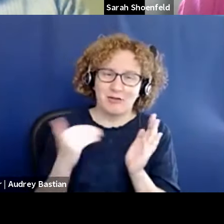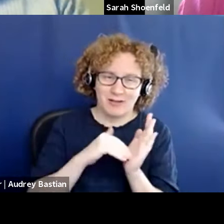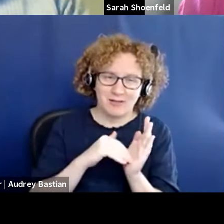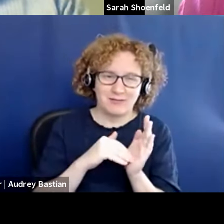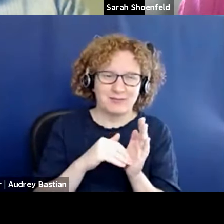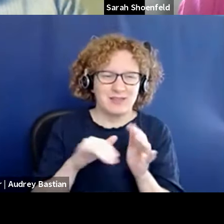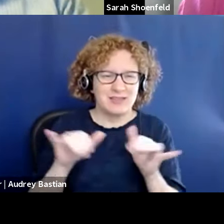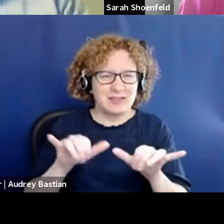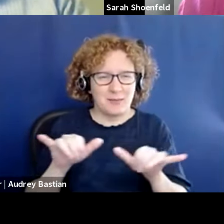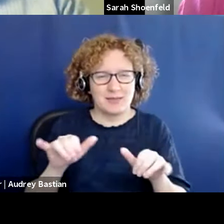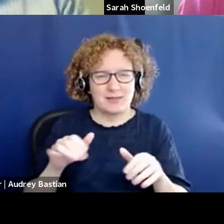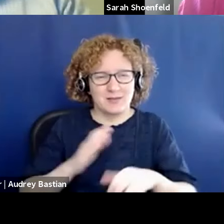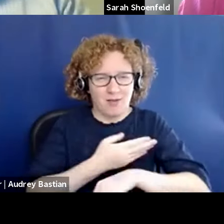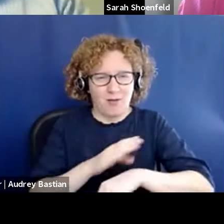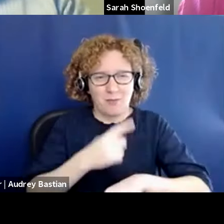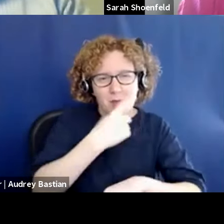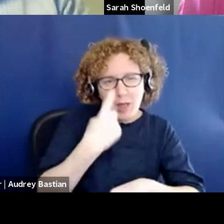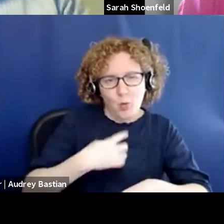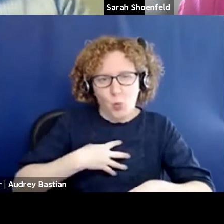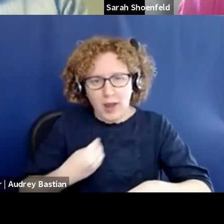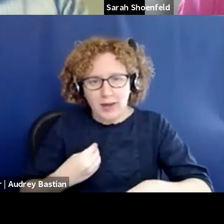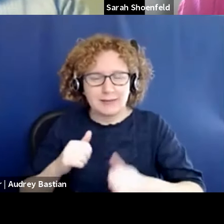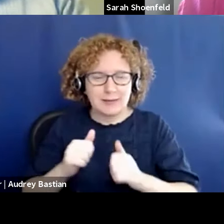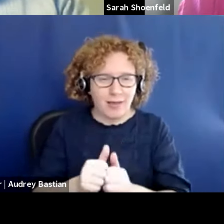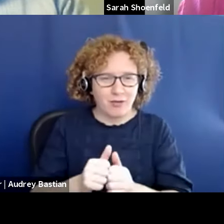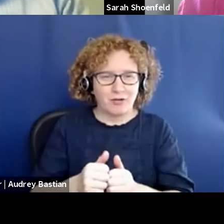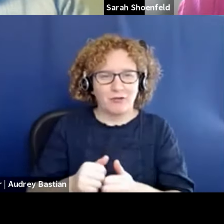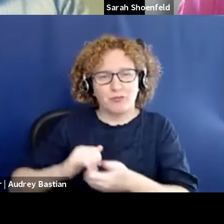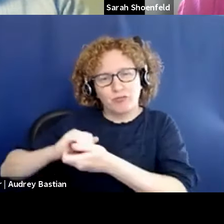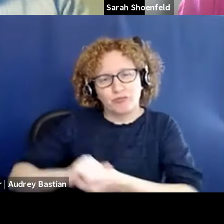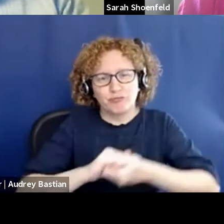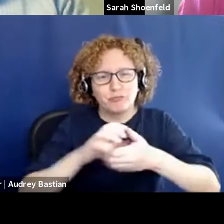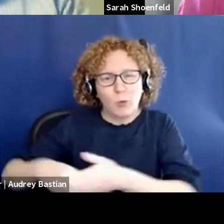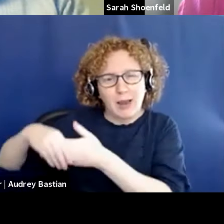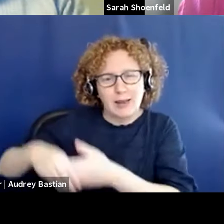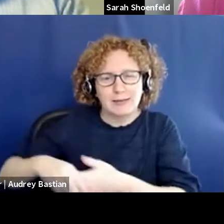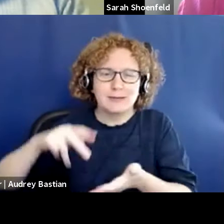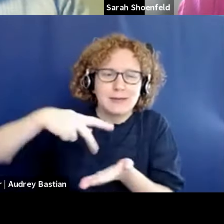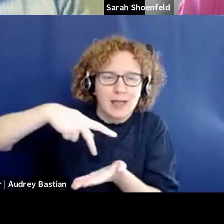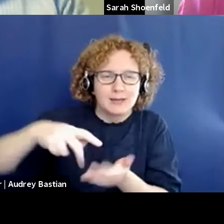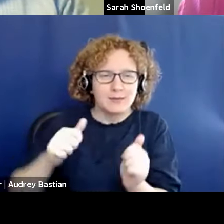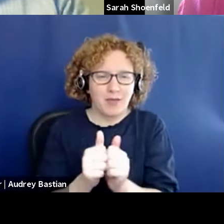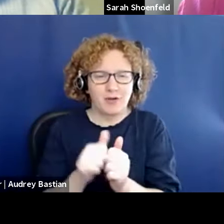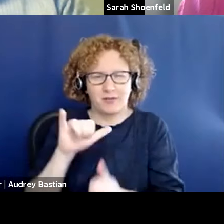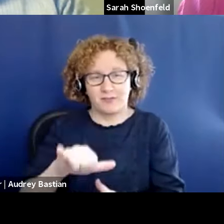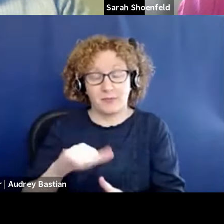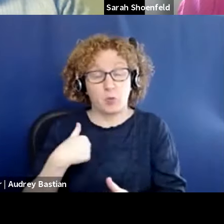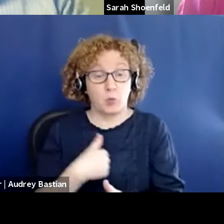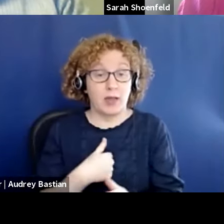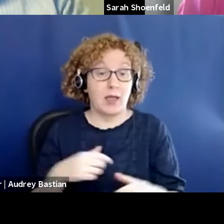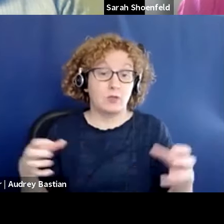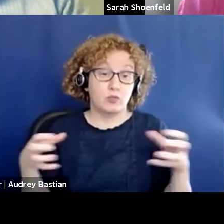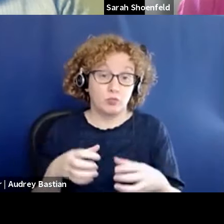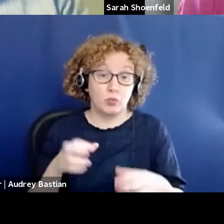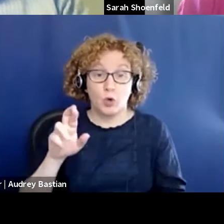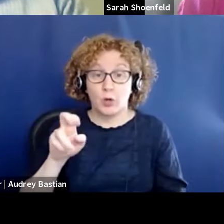just like the song, Black and White together, holding hands together and dancing together and so forth. So we had actually a union there